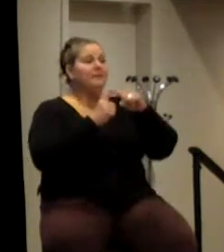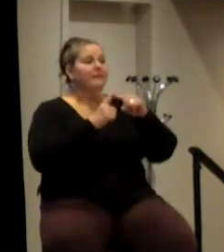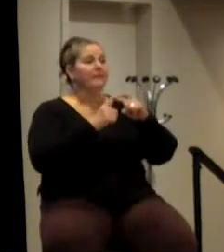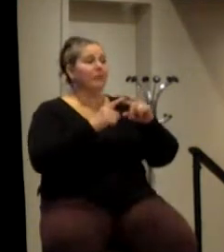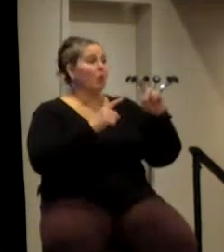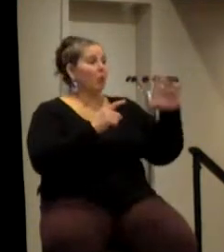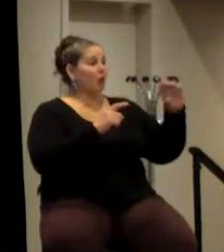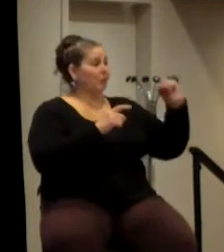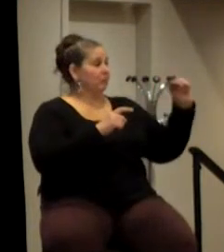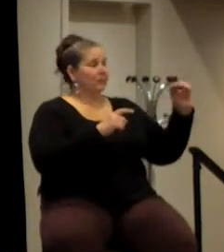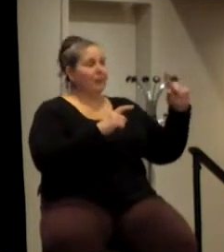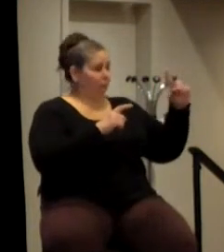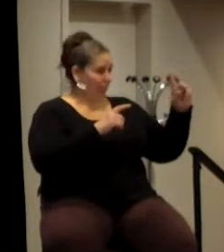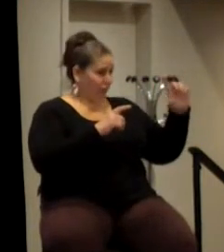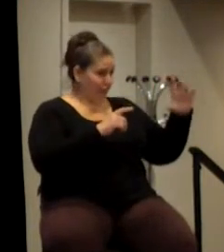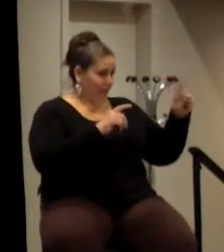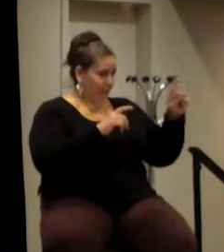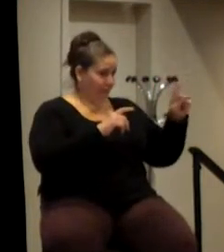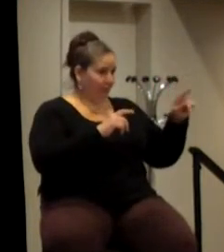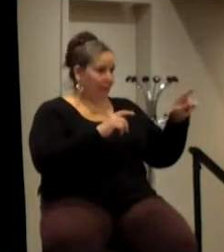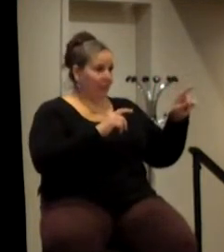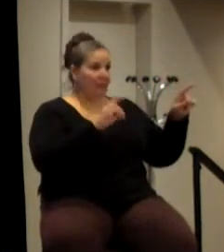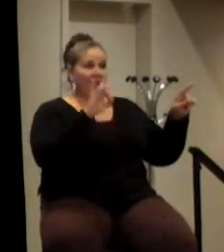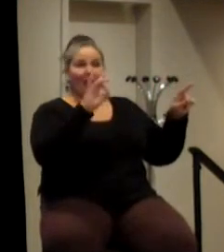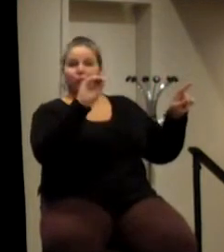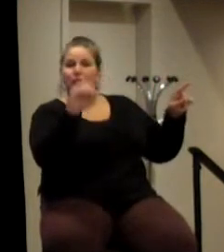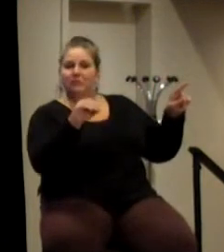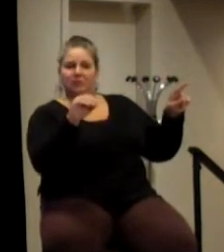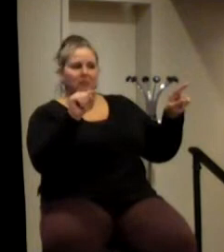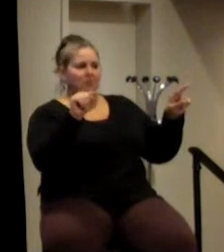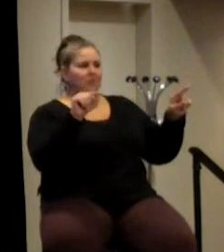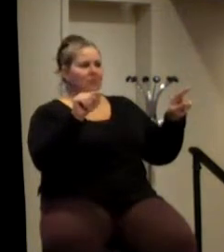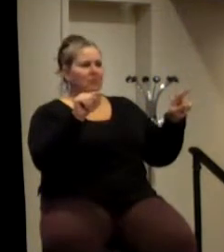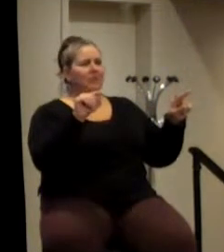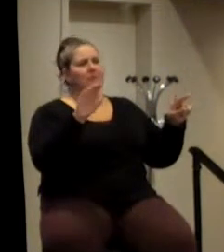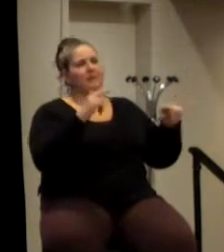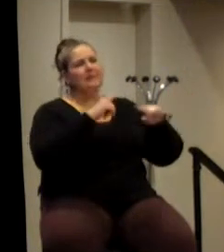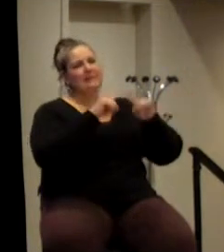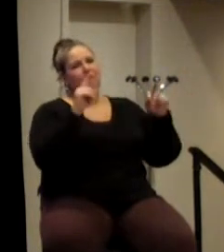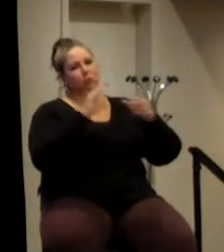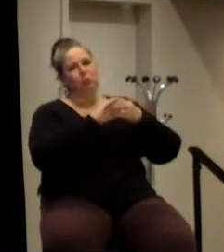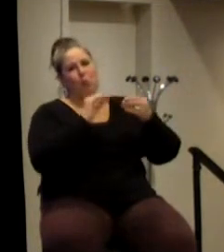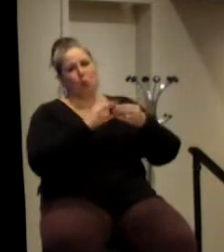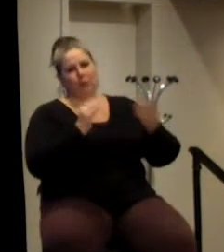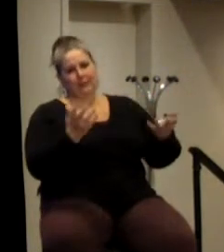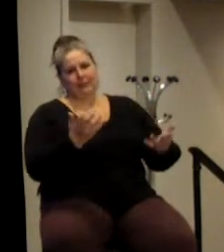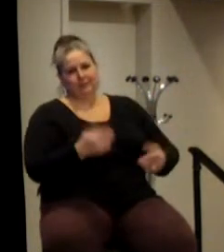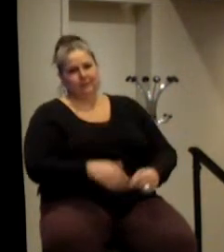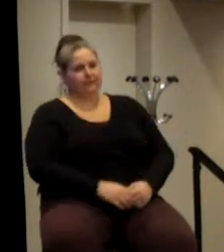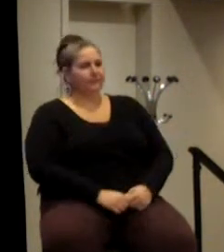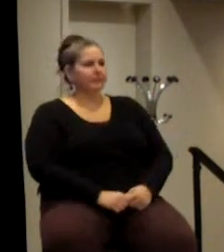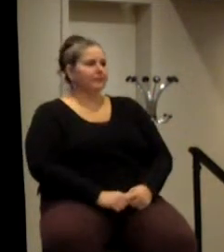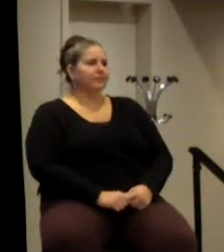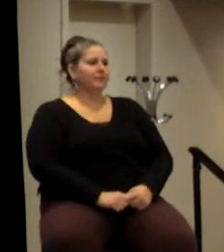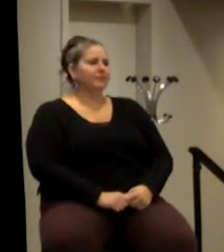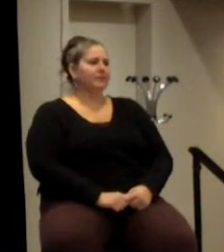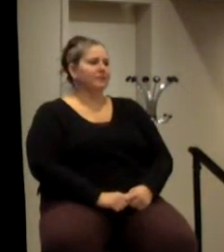think the kids got to be smart. This is an experience that you only get once in your